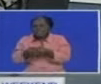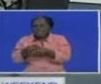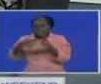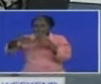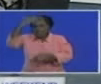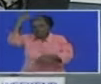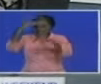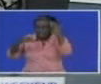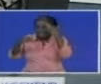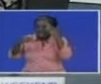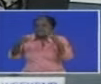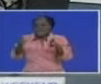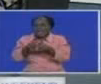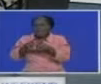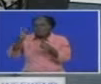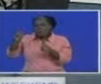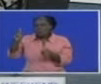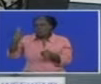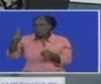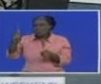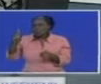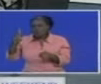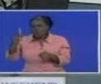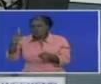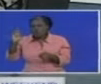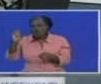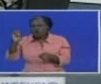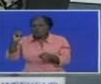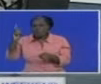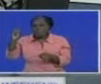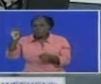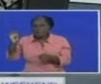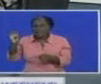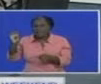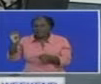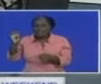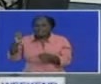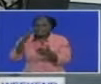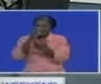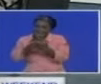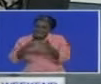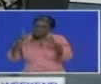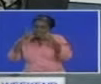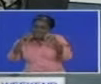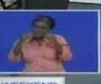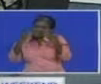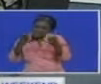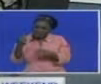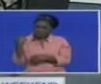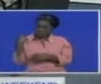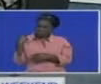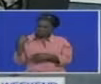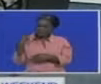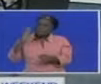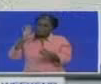and Senator Kipchumba Murkomen. Thank you, gentlemen, for joining us in our discussion tonight. Some of the statements that have been made recently, it's a lot of